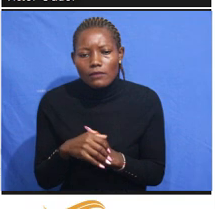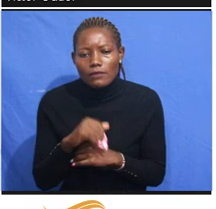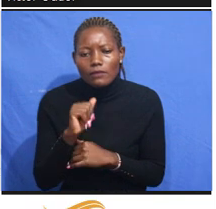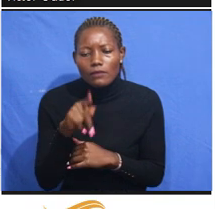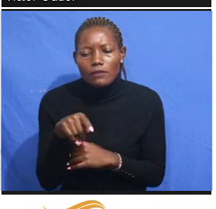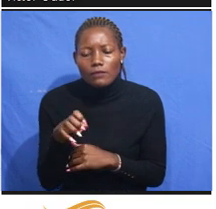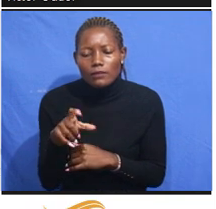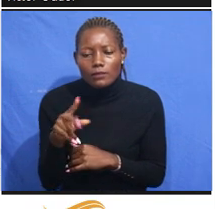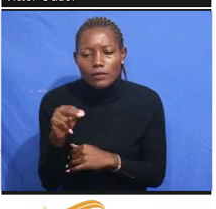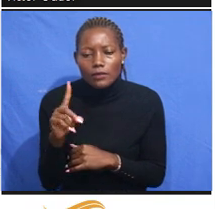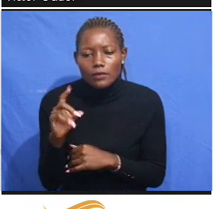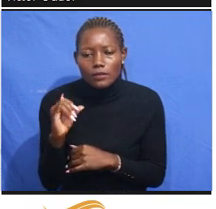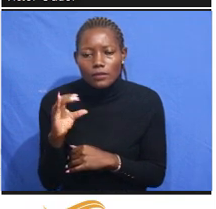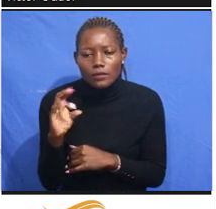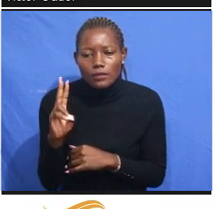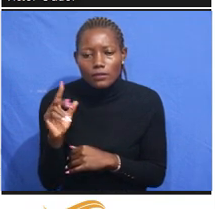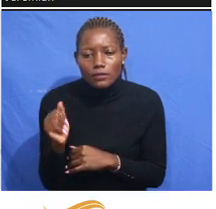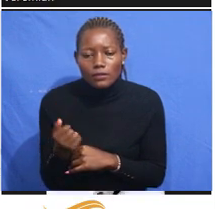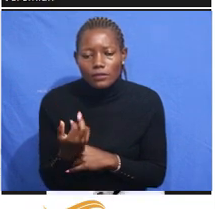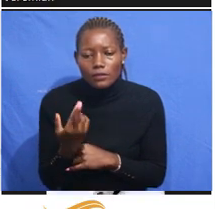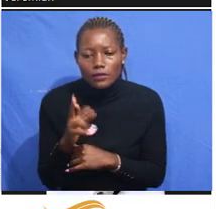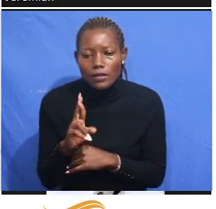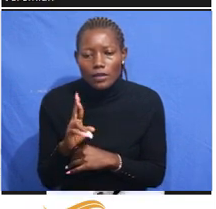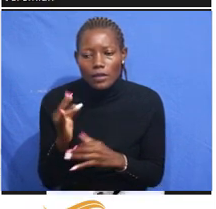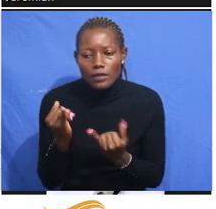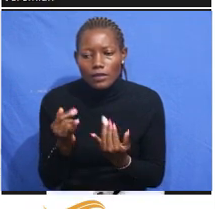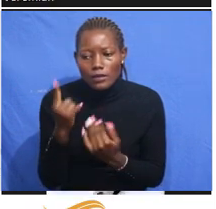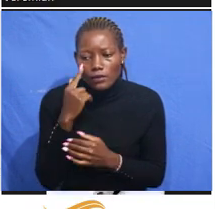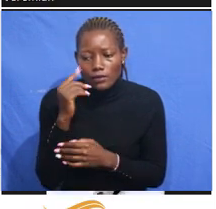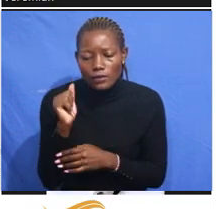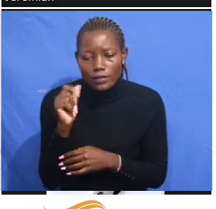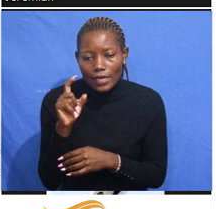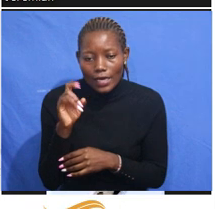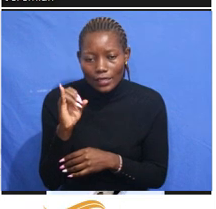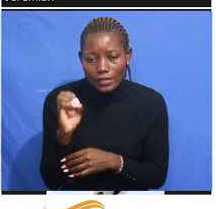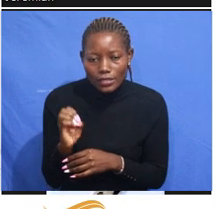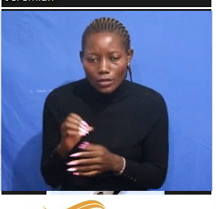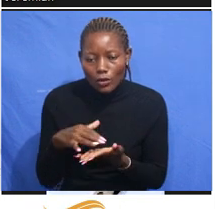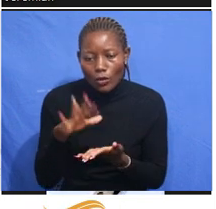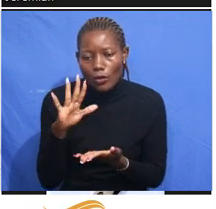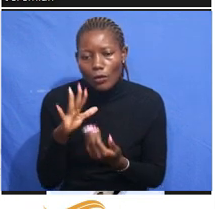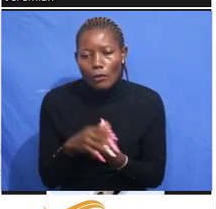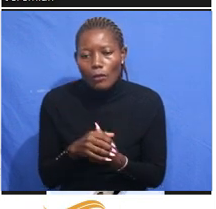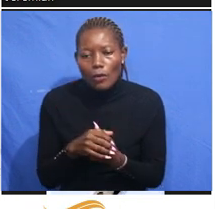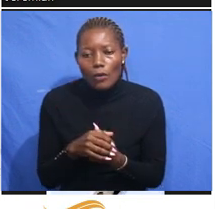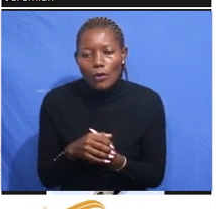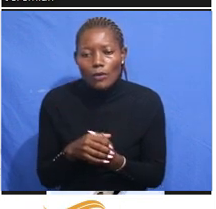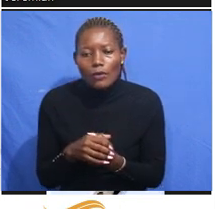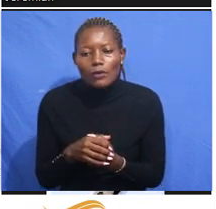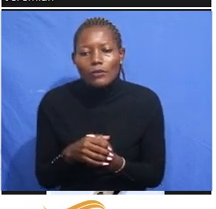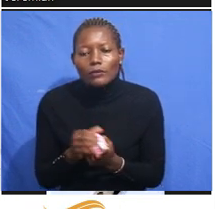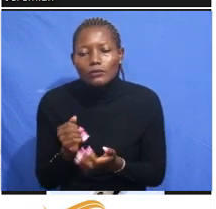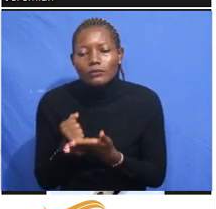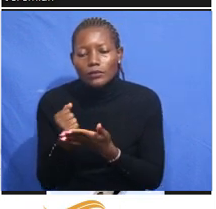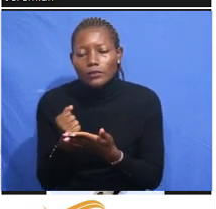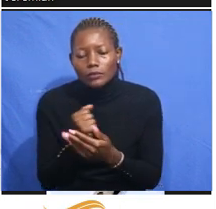appendicular skeleton. Now, you will notice that the axial is more of gearing more towards